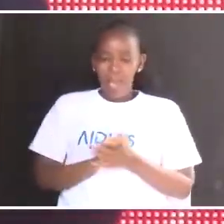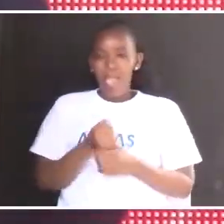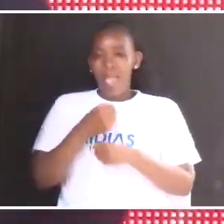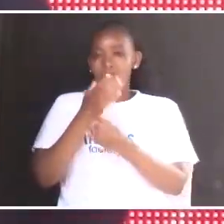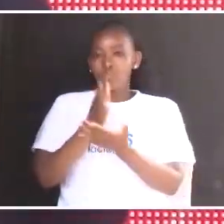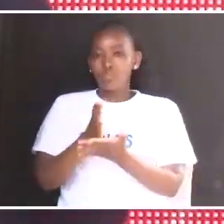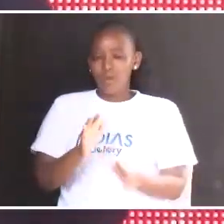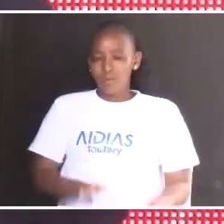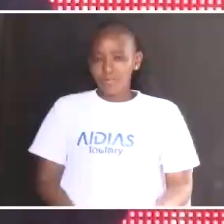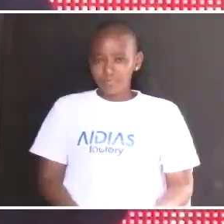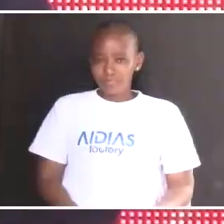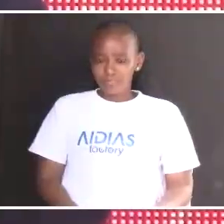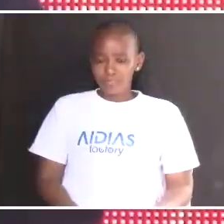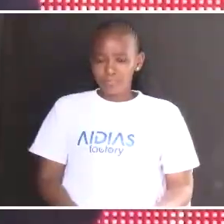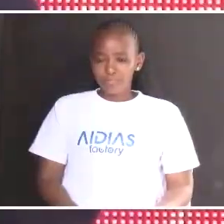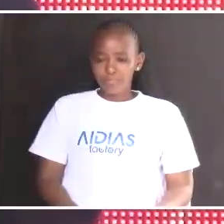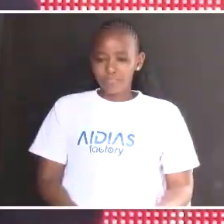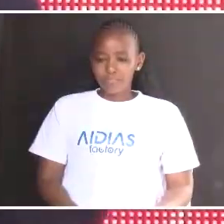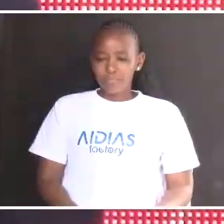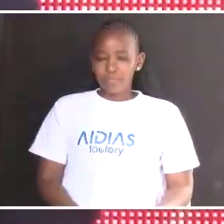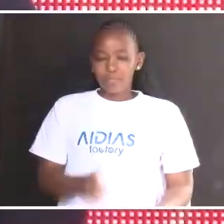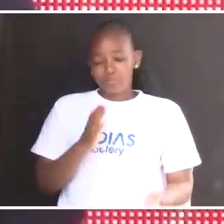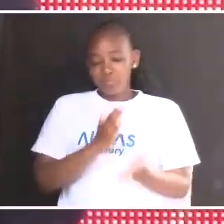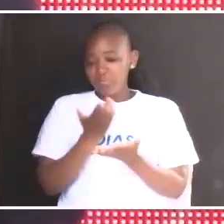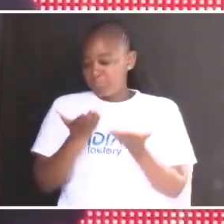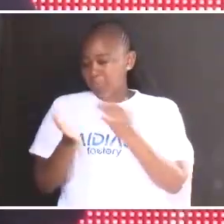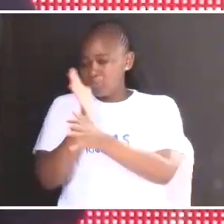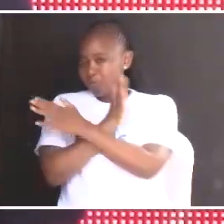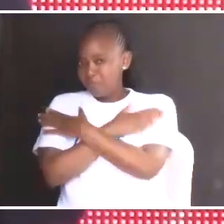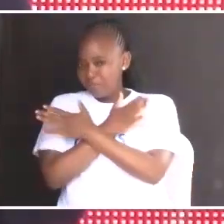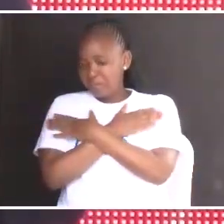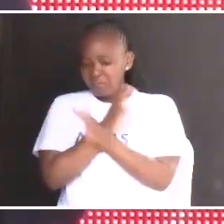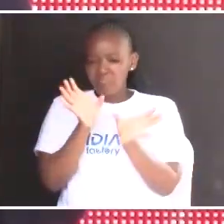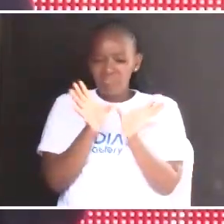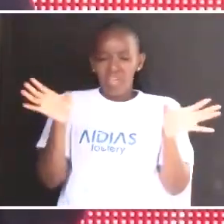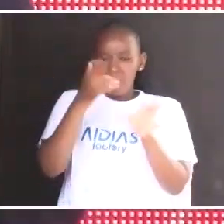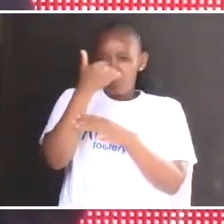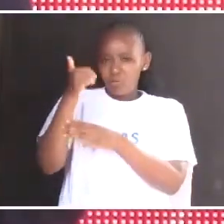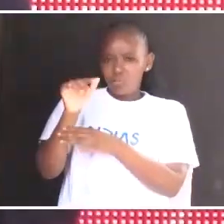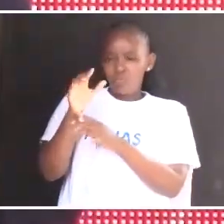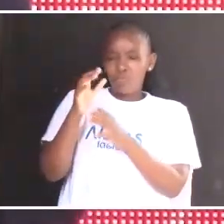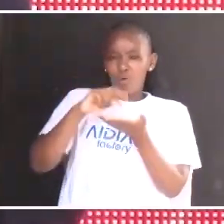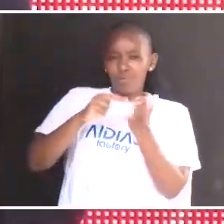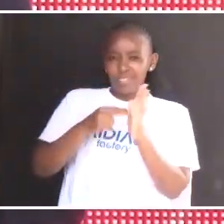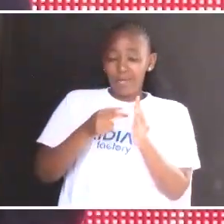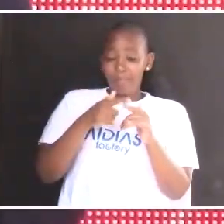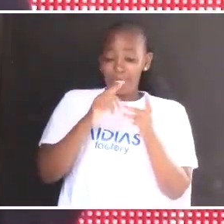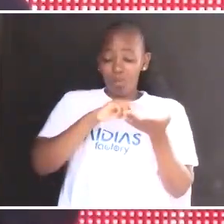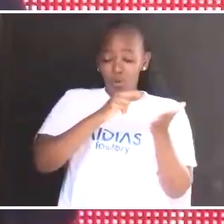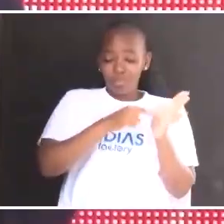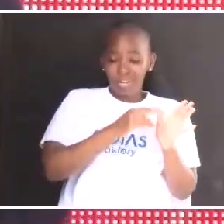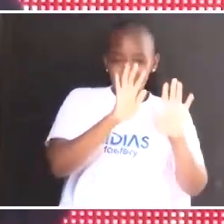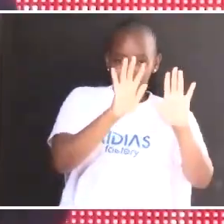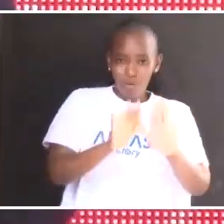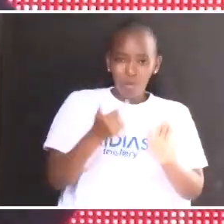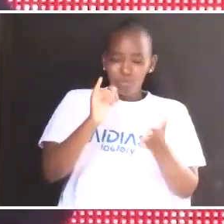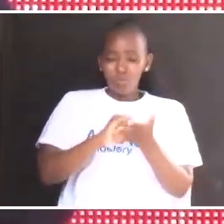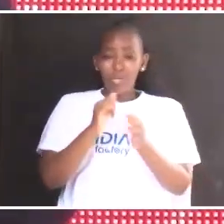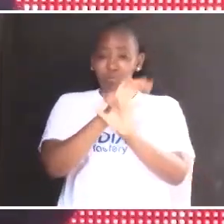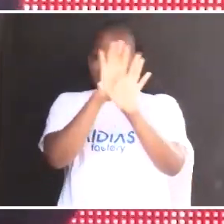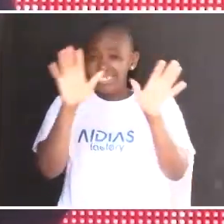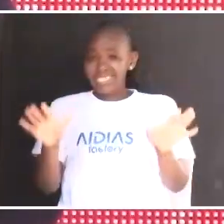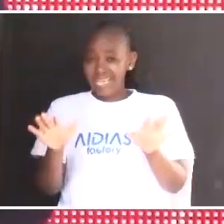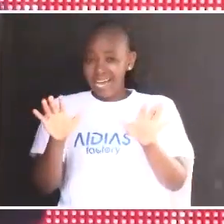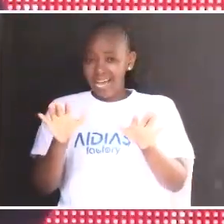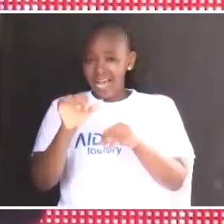ensure. It is not, kama ni rafiki yako, si ati mtakosana juu ya contract. Contract is important to just be clear